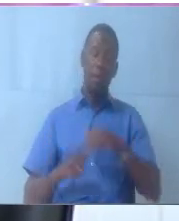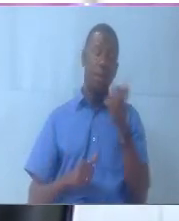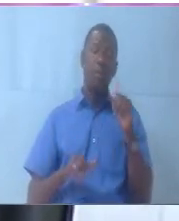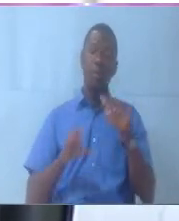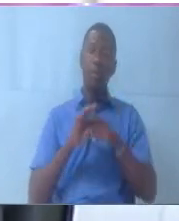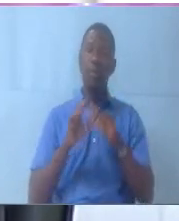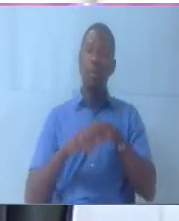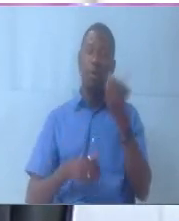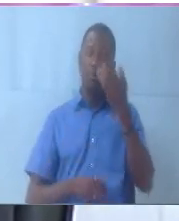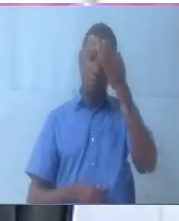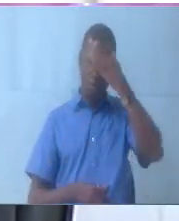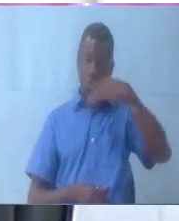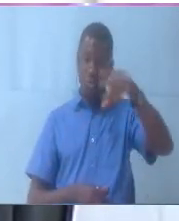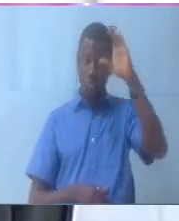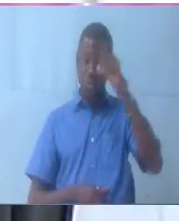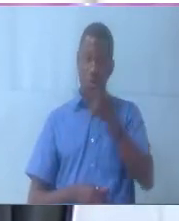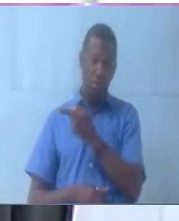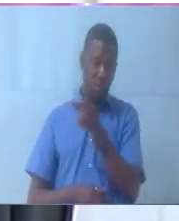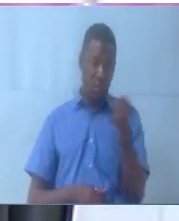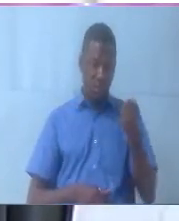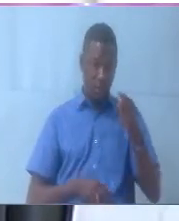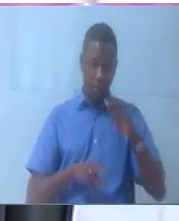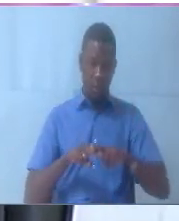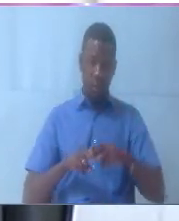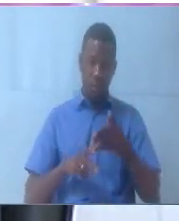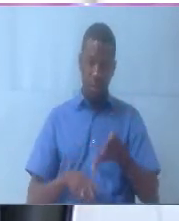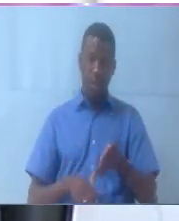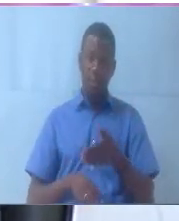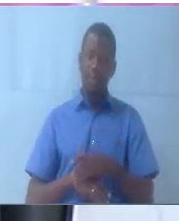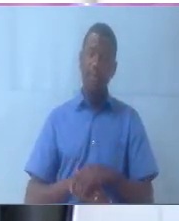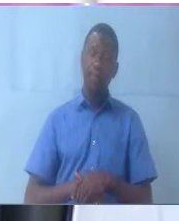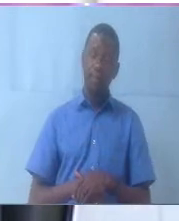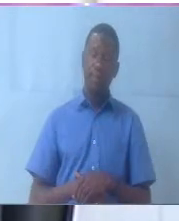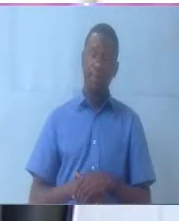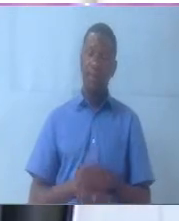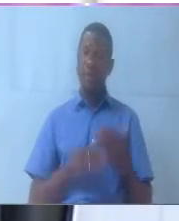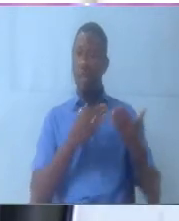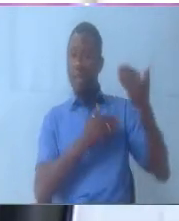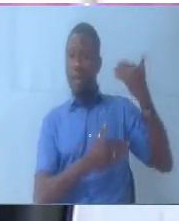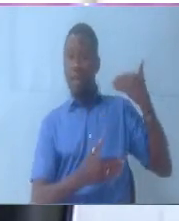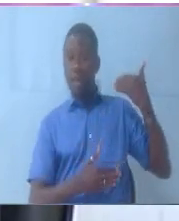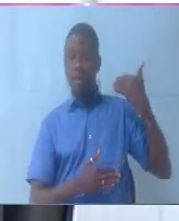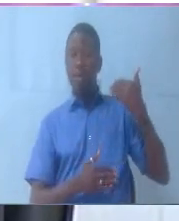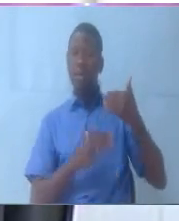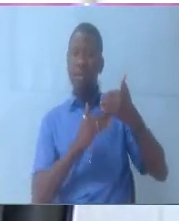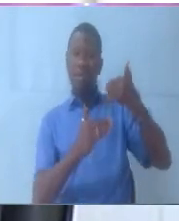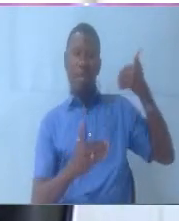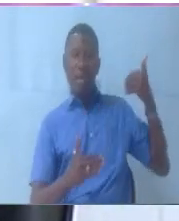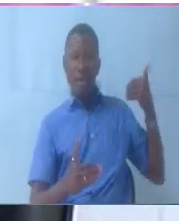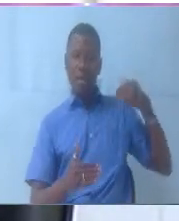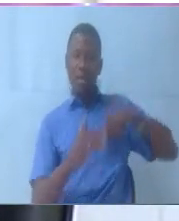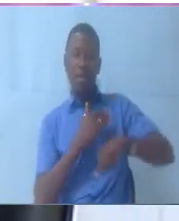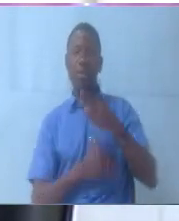and Nimbara Chairman and Commissioner Kotengolu. In 2015,